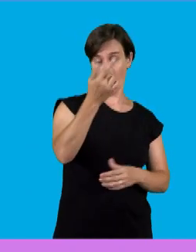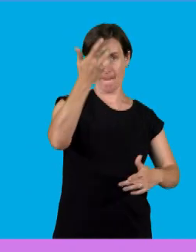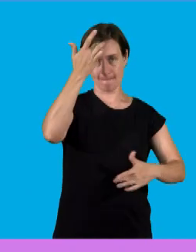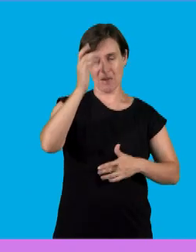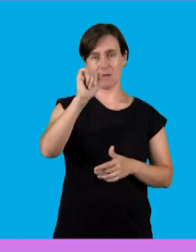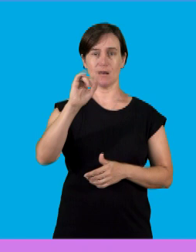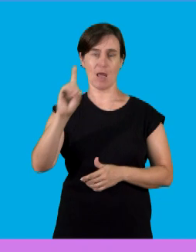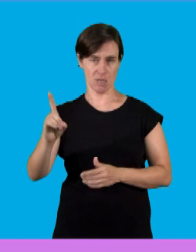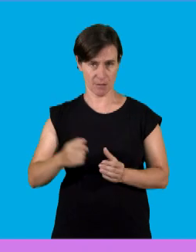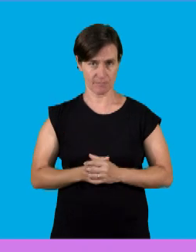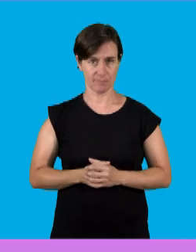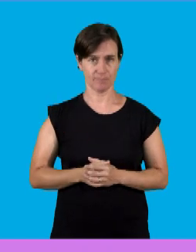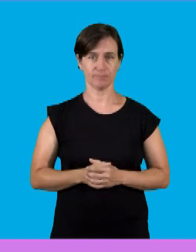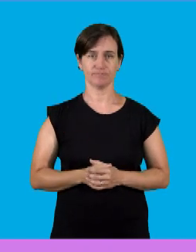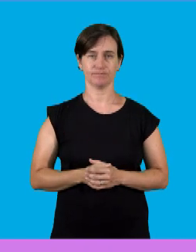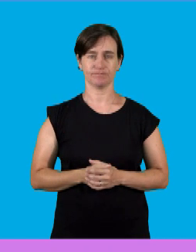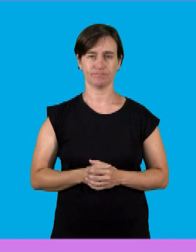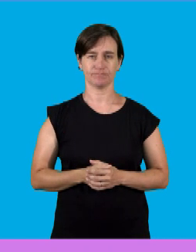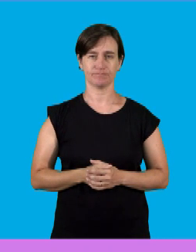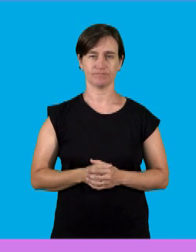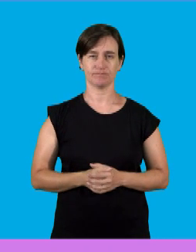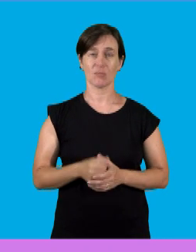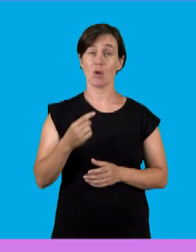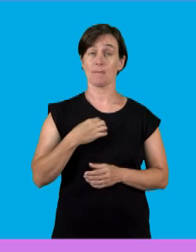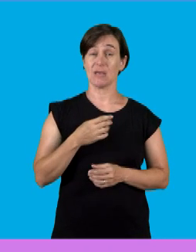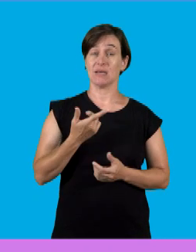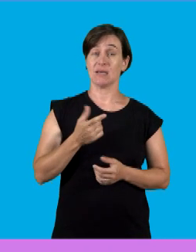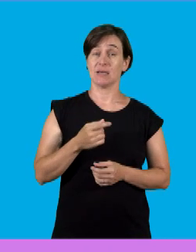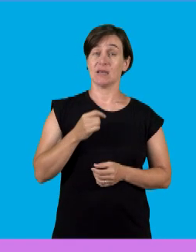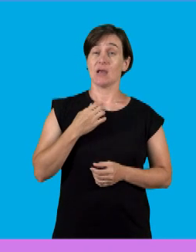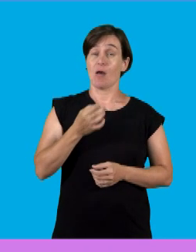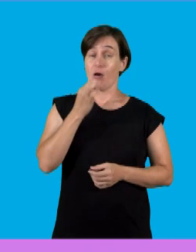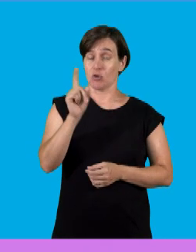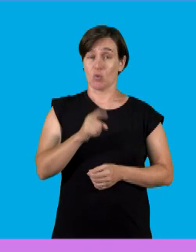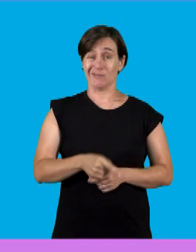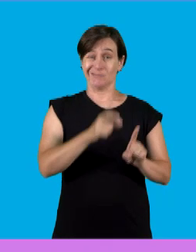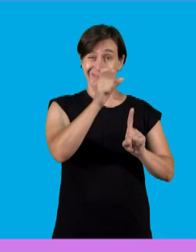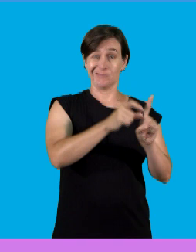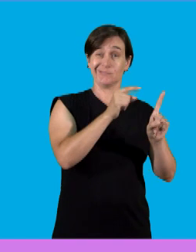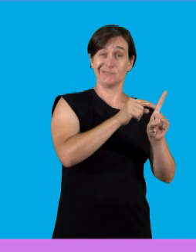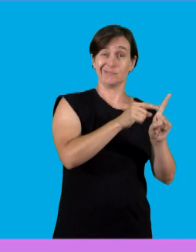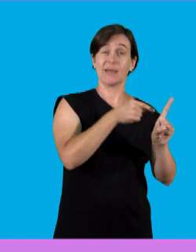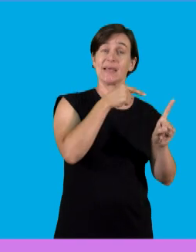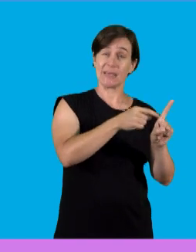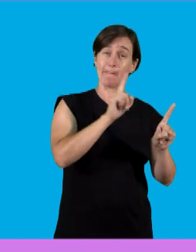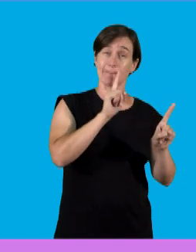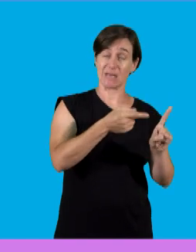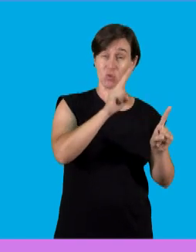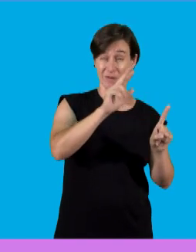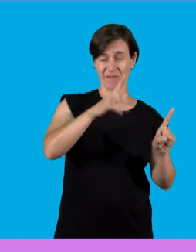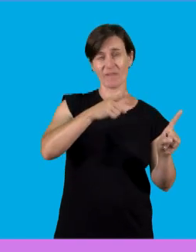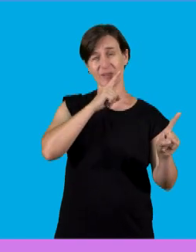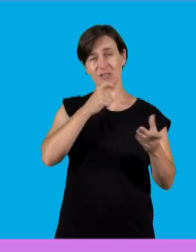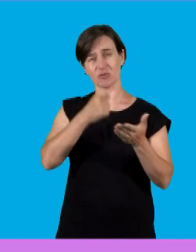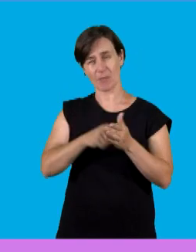aid scheme, okay? Then I indicated here that Mr. Watson claimed that he should be paying 25,000